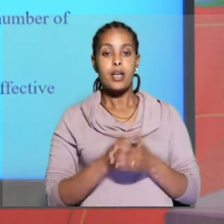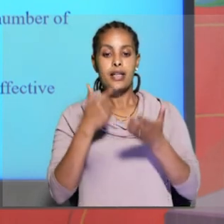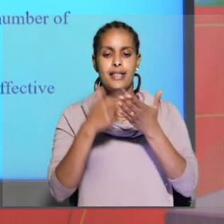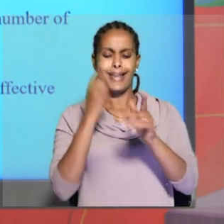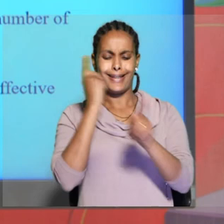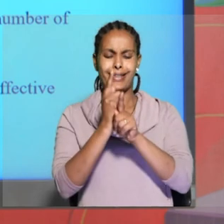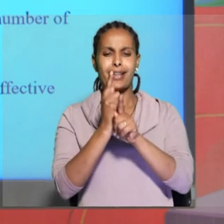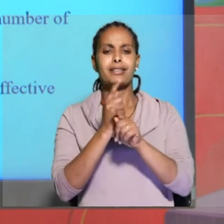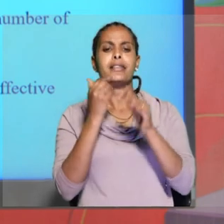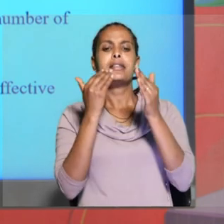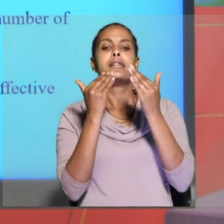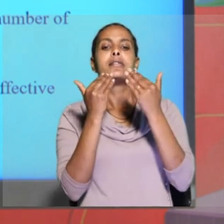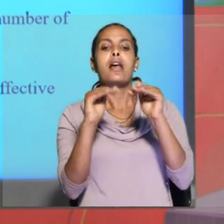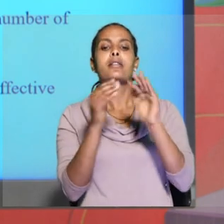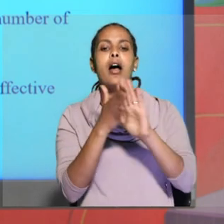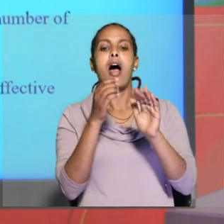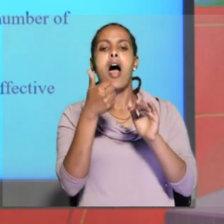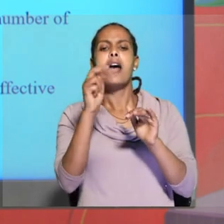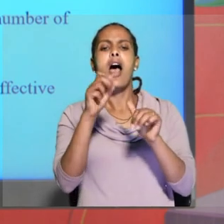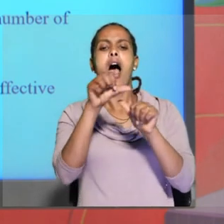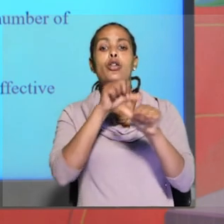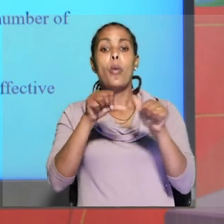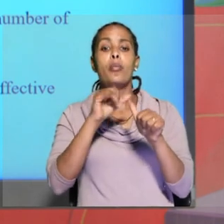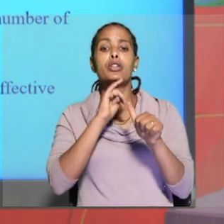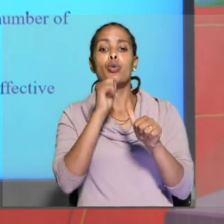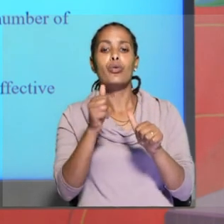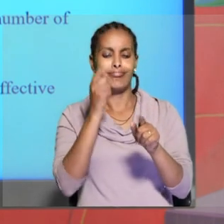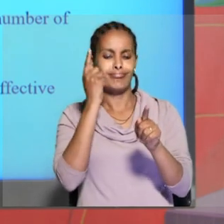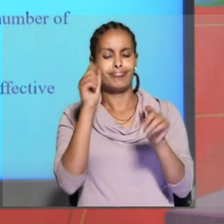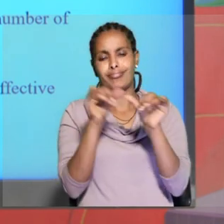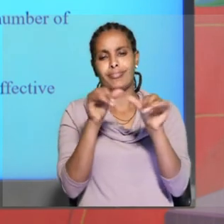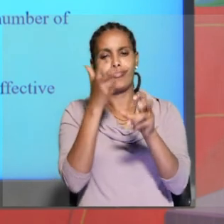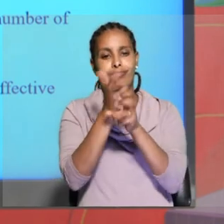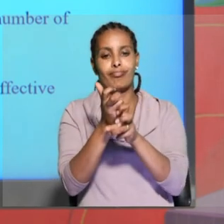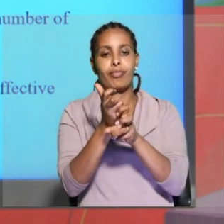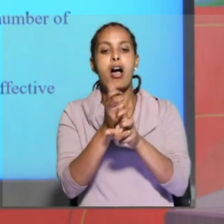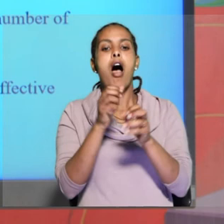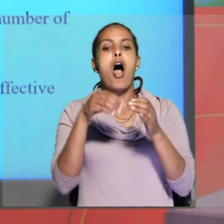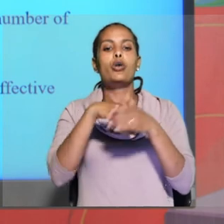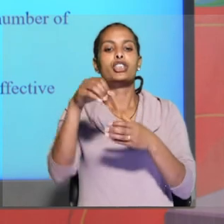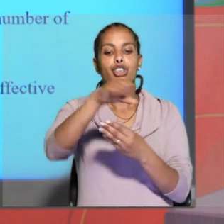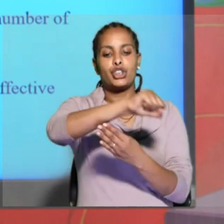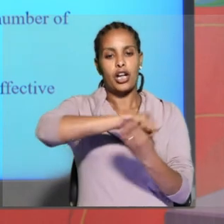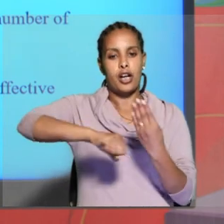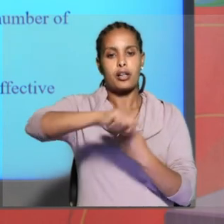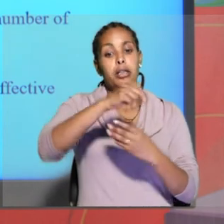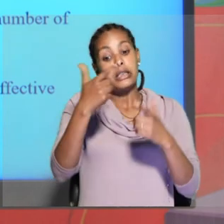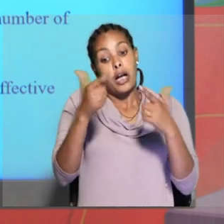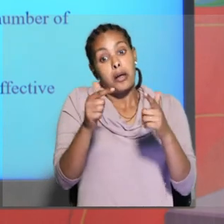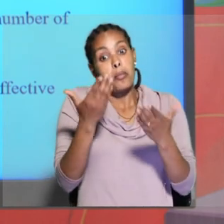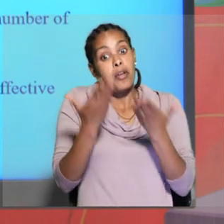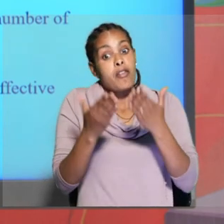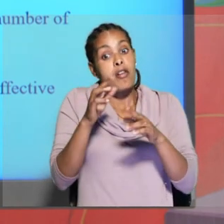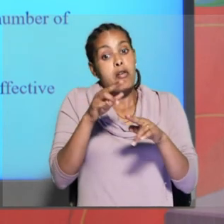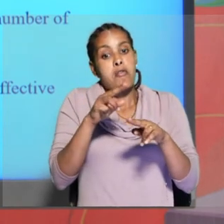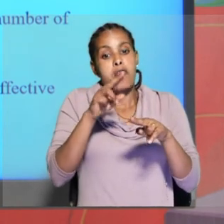The exact size of an atom cannot be measured because its outer shell electrons have chance of being found